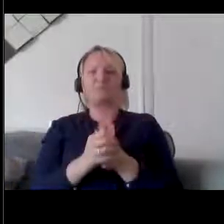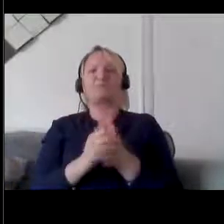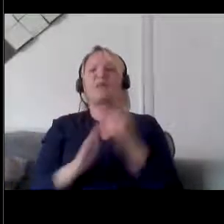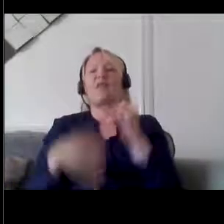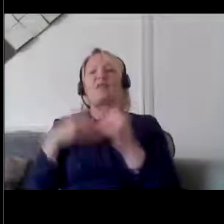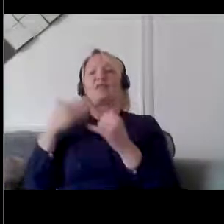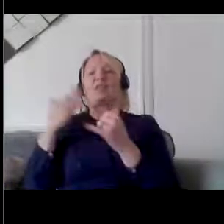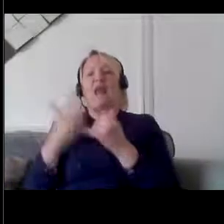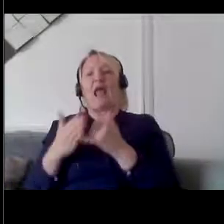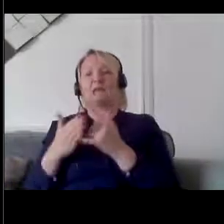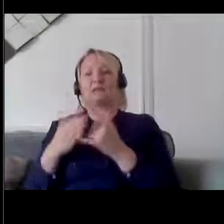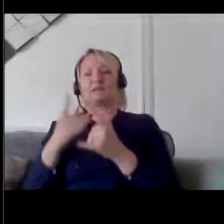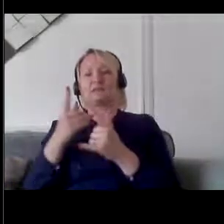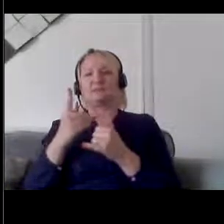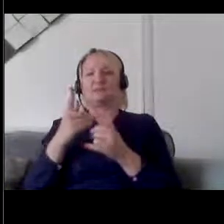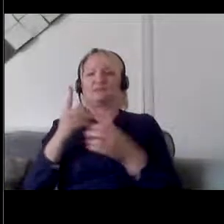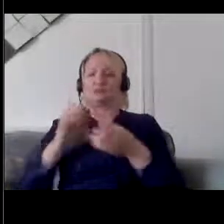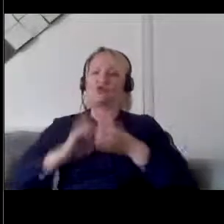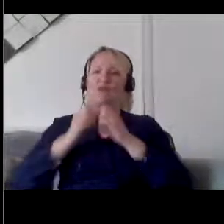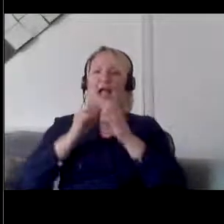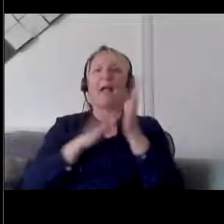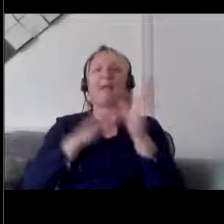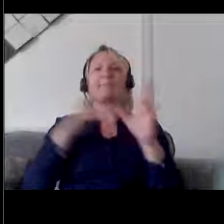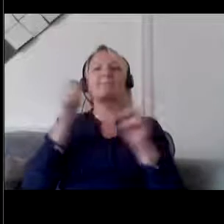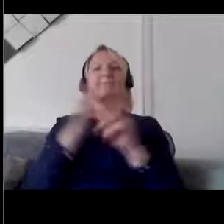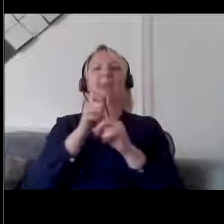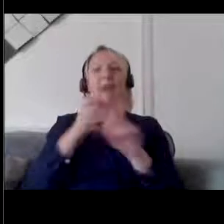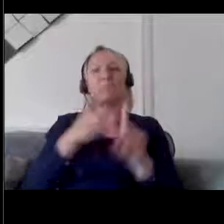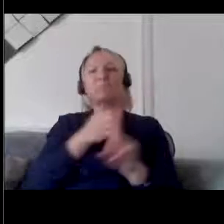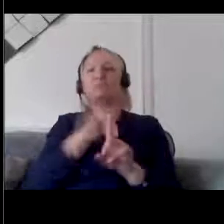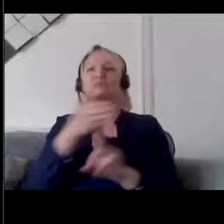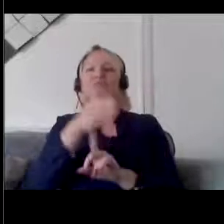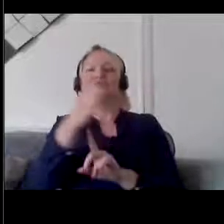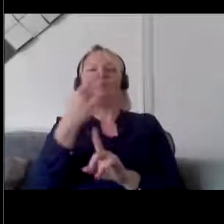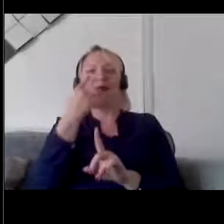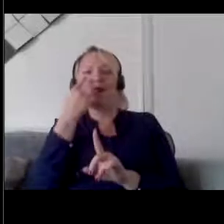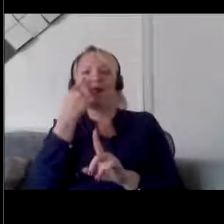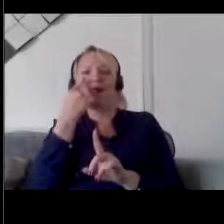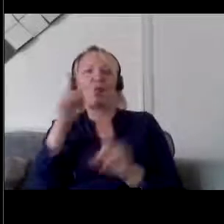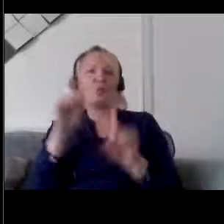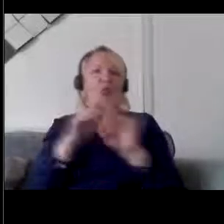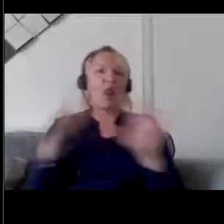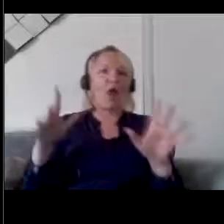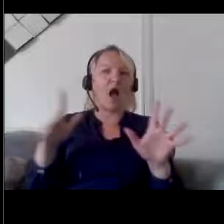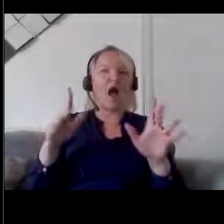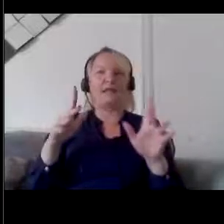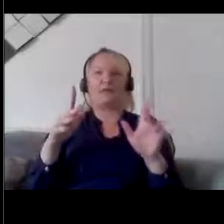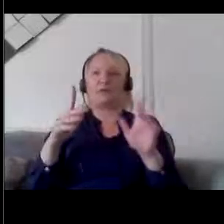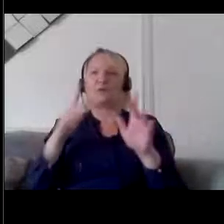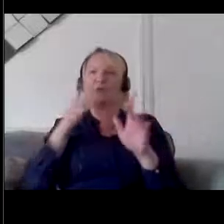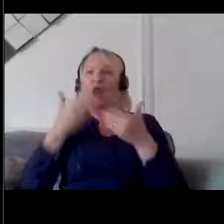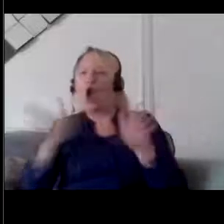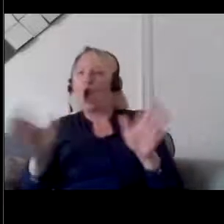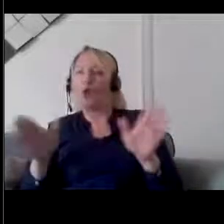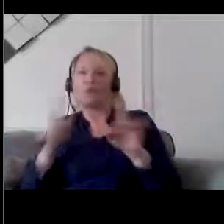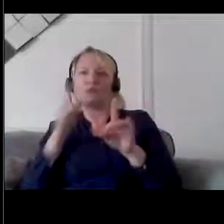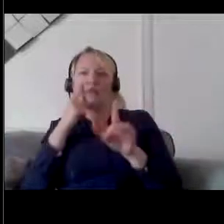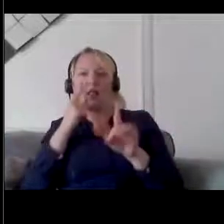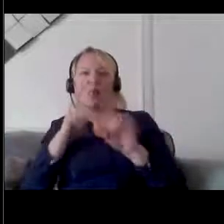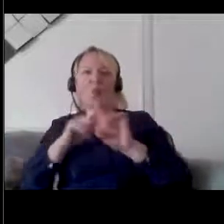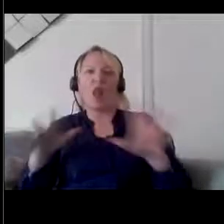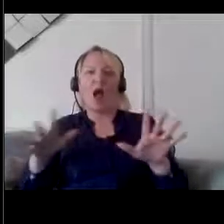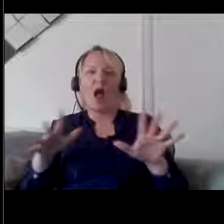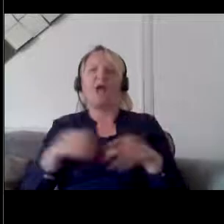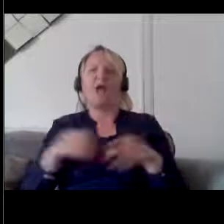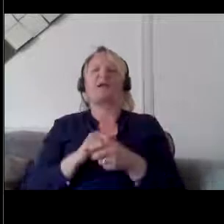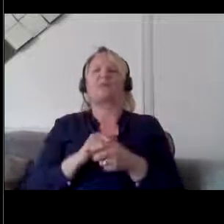a series of maps to help show how the project might look during construction and when it's open to traffic. There's also an interactive